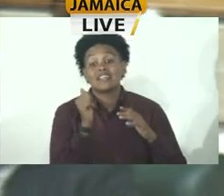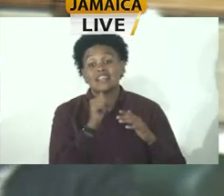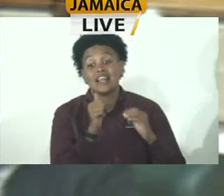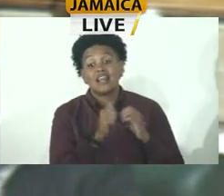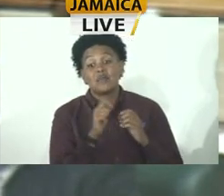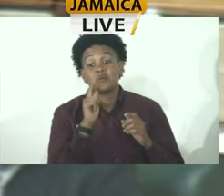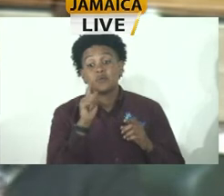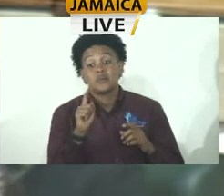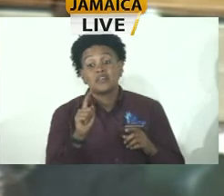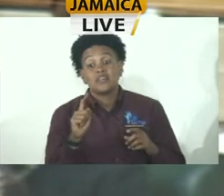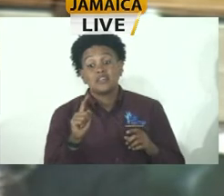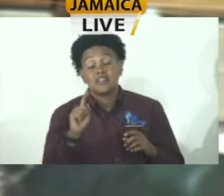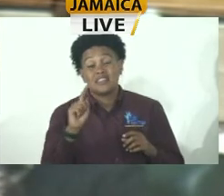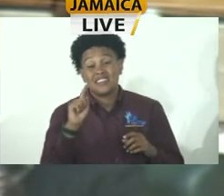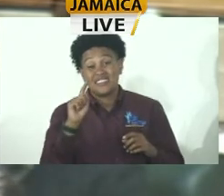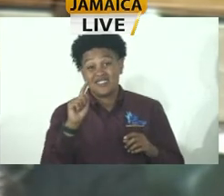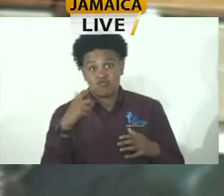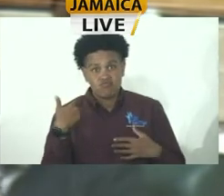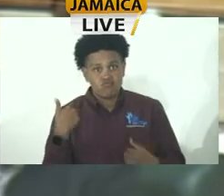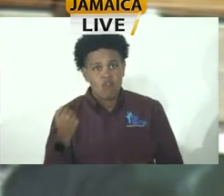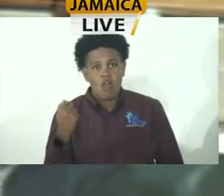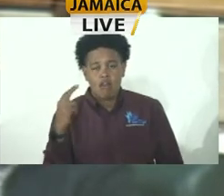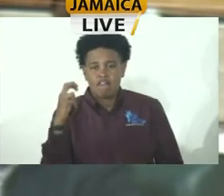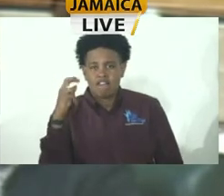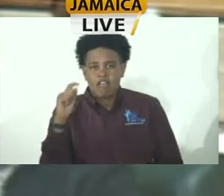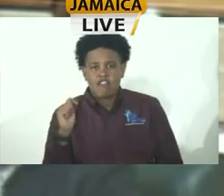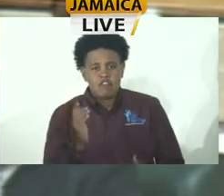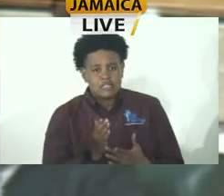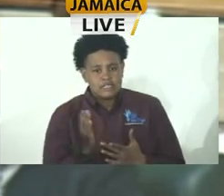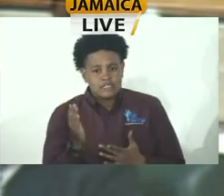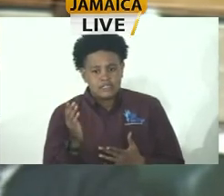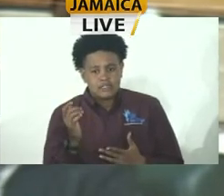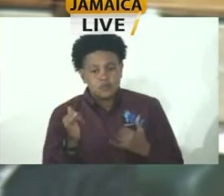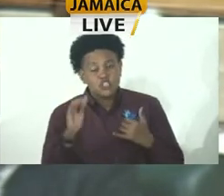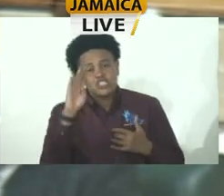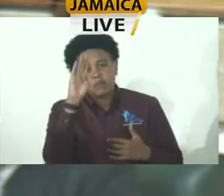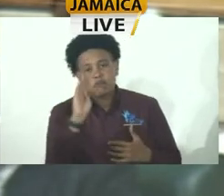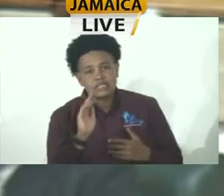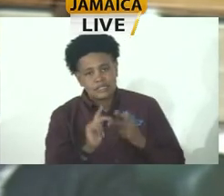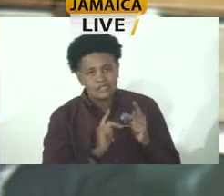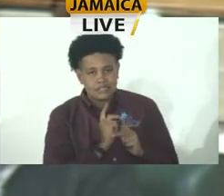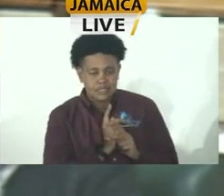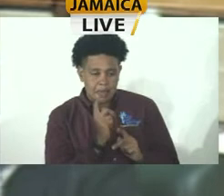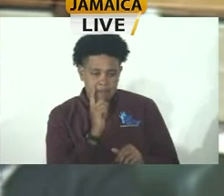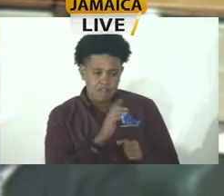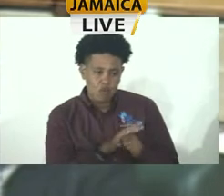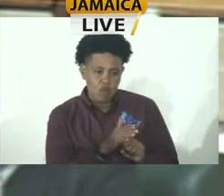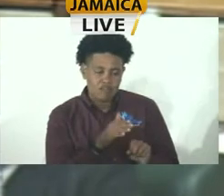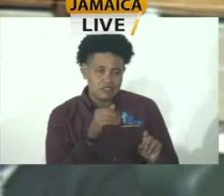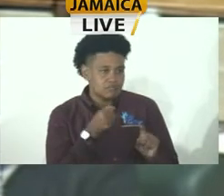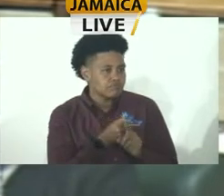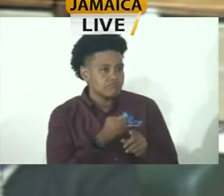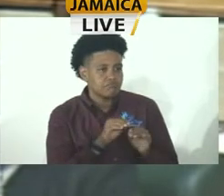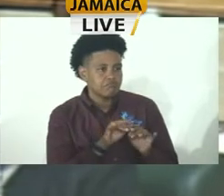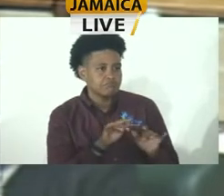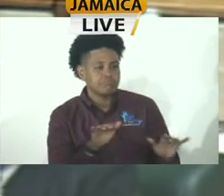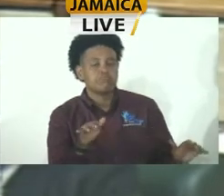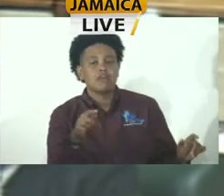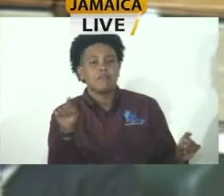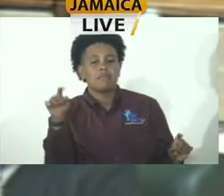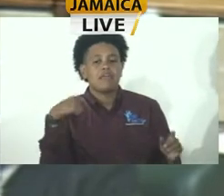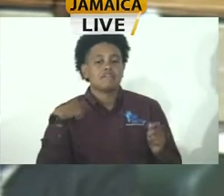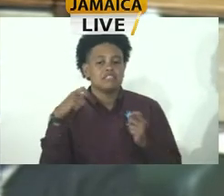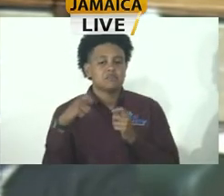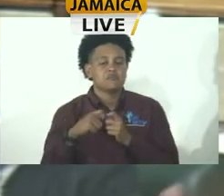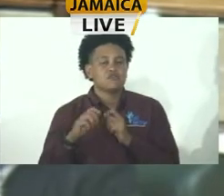virulent variant which would be the brazilian variant they have their peculiarities